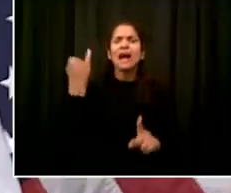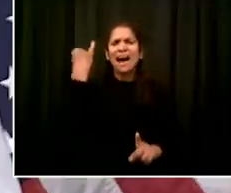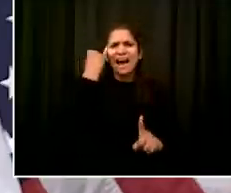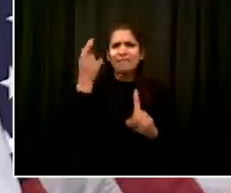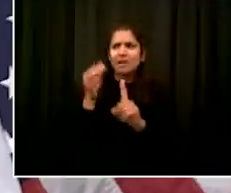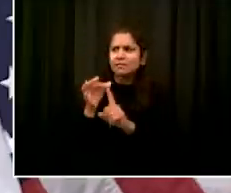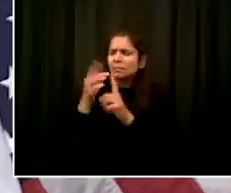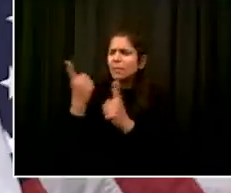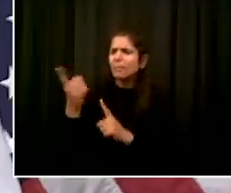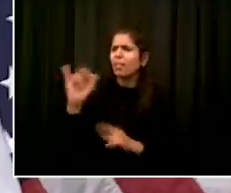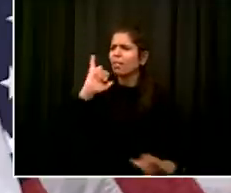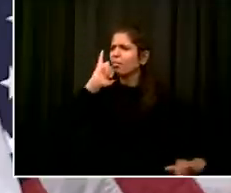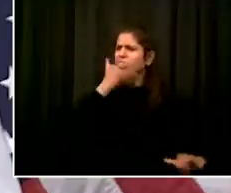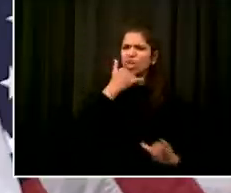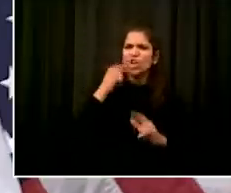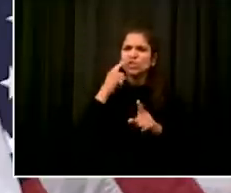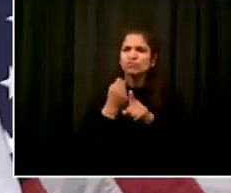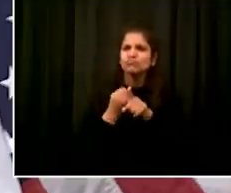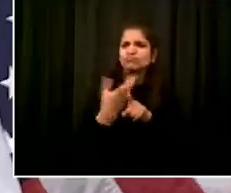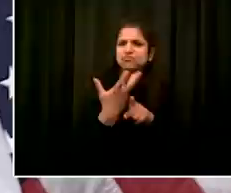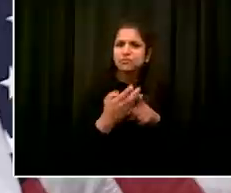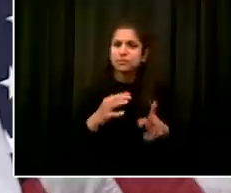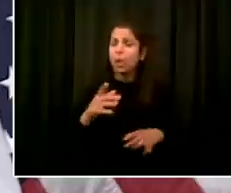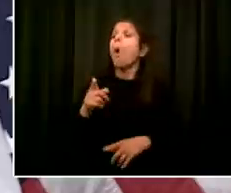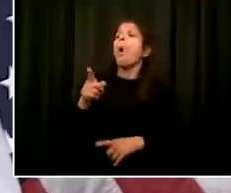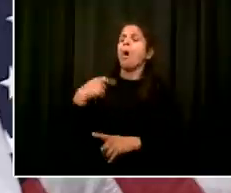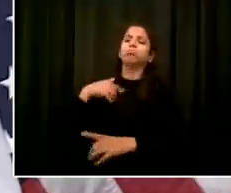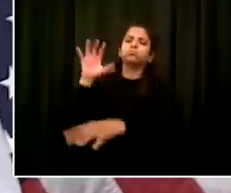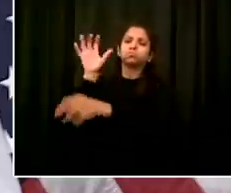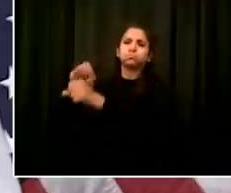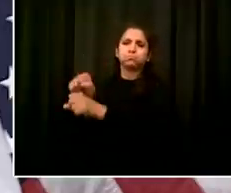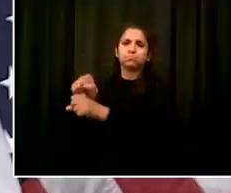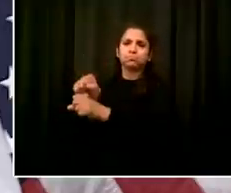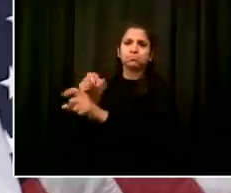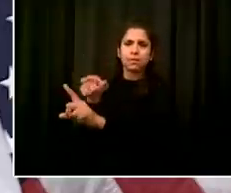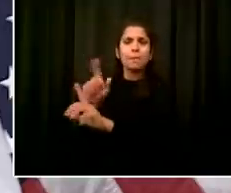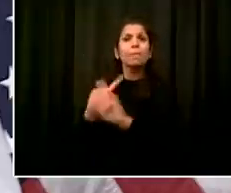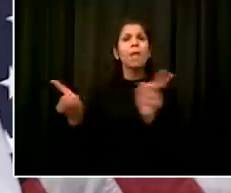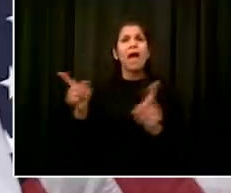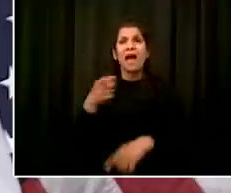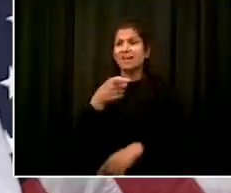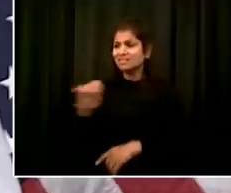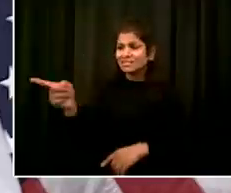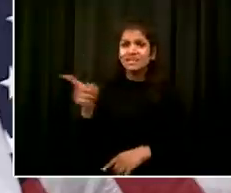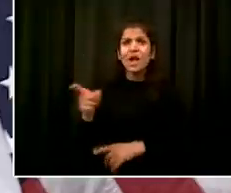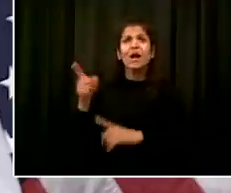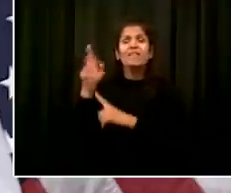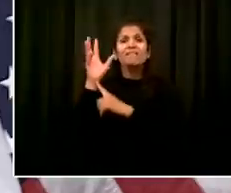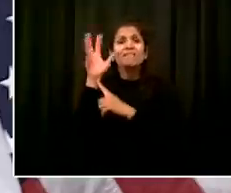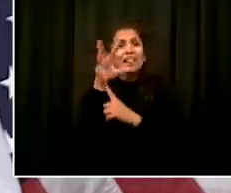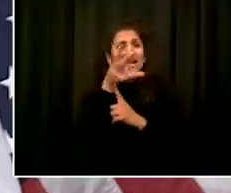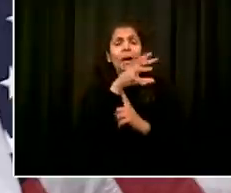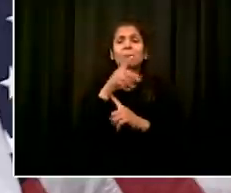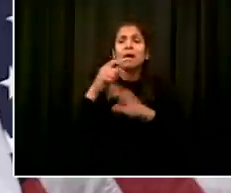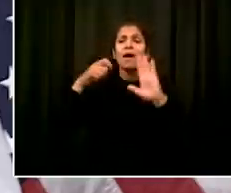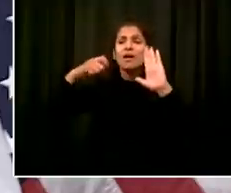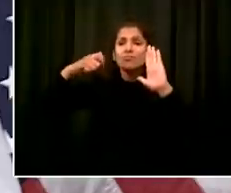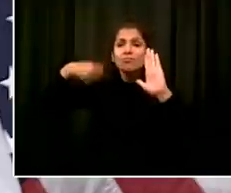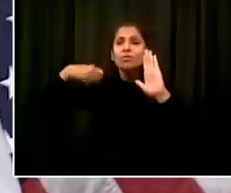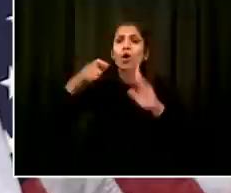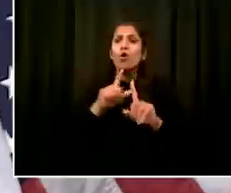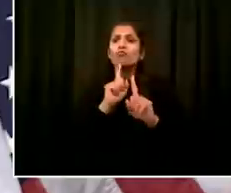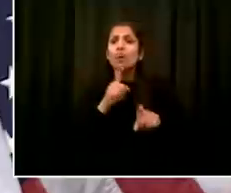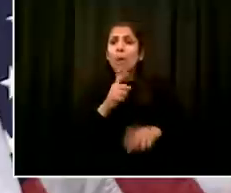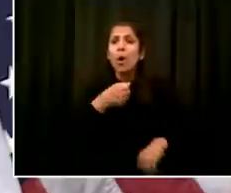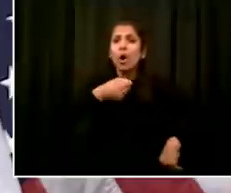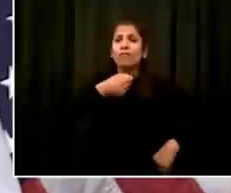by the police of this city or any city in the United States of America, period. It's in our Constitution, the freedom of the press. It must be